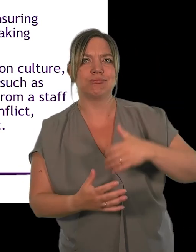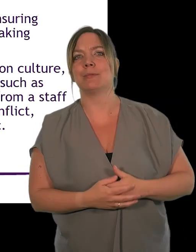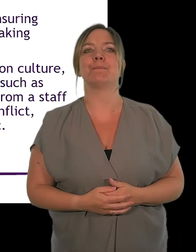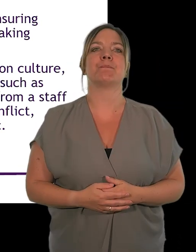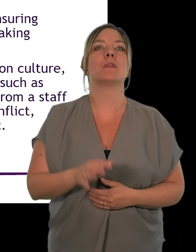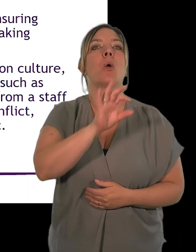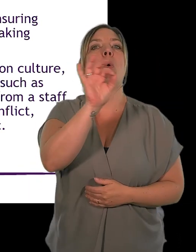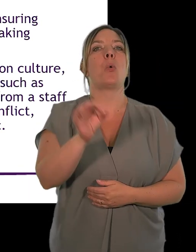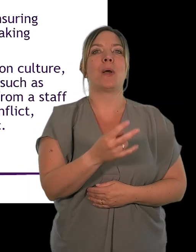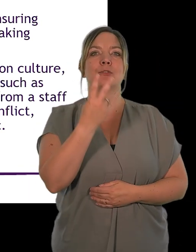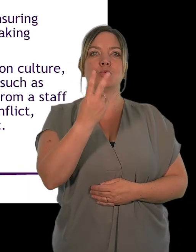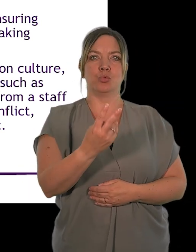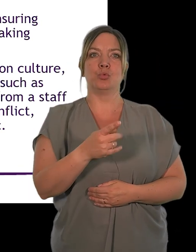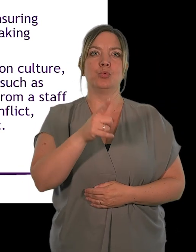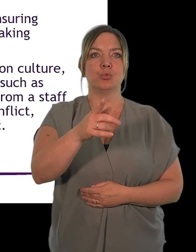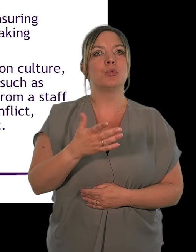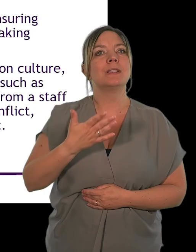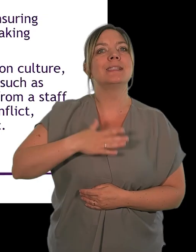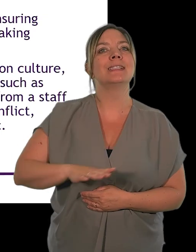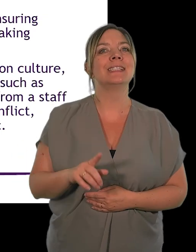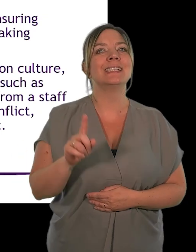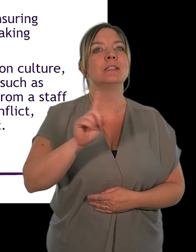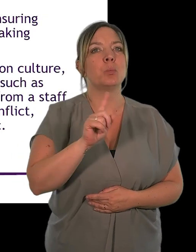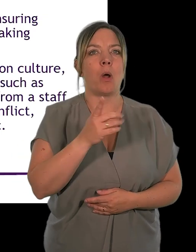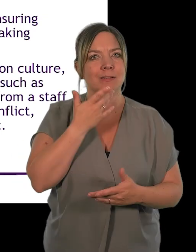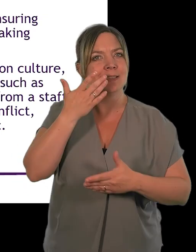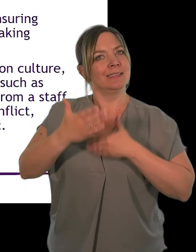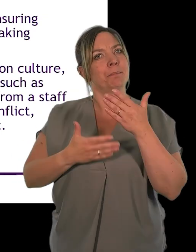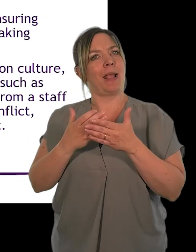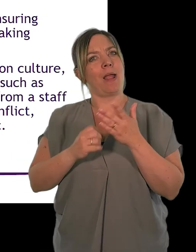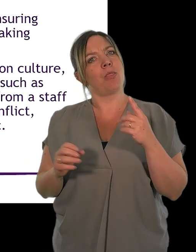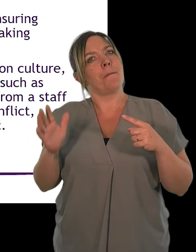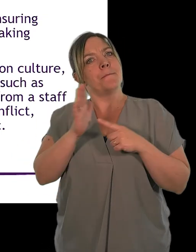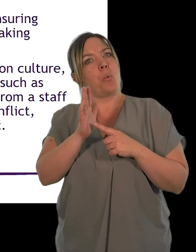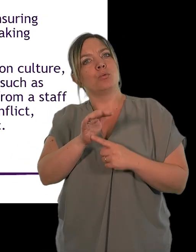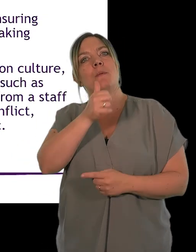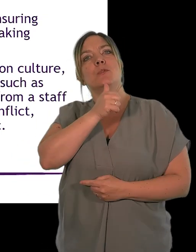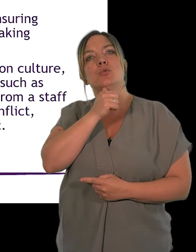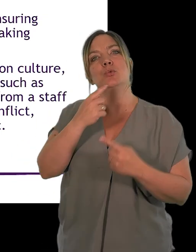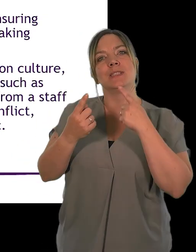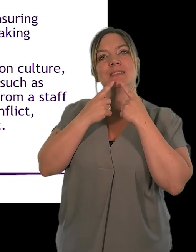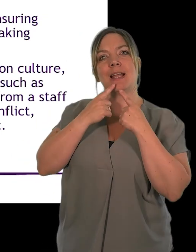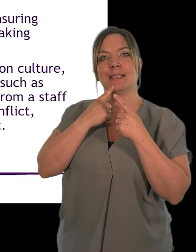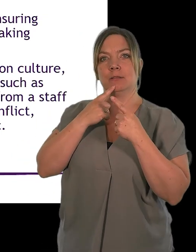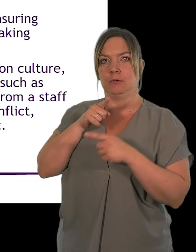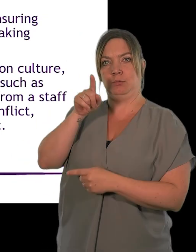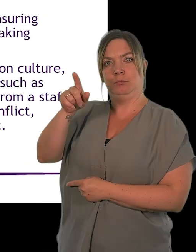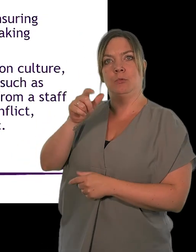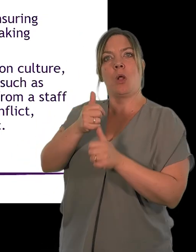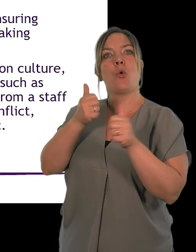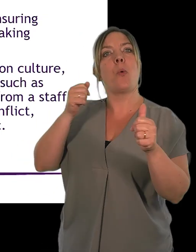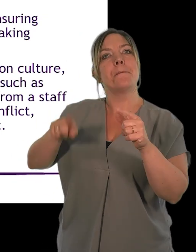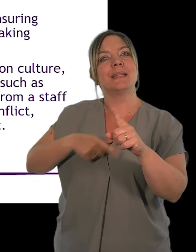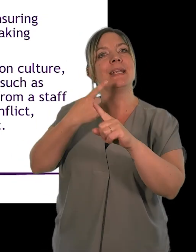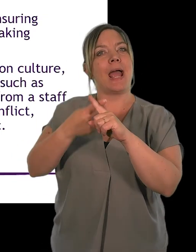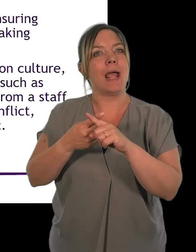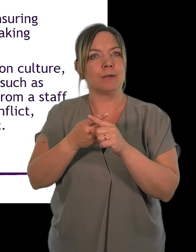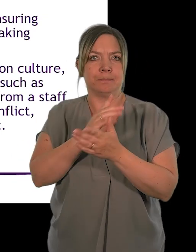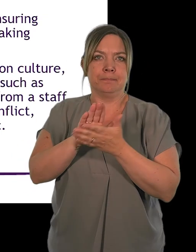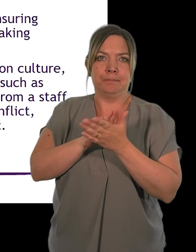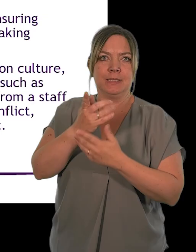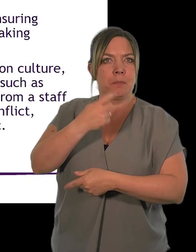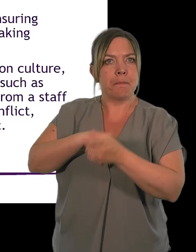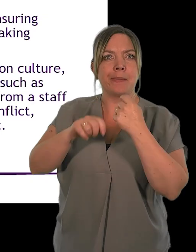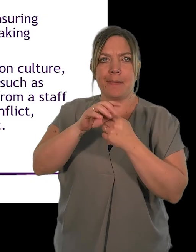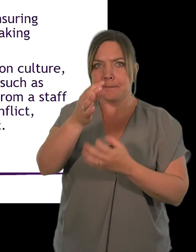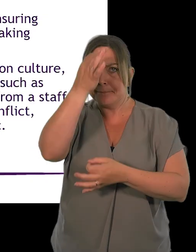and issues. So for coverage of this question, you need to explain to Company X the importance of ensuring accuracy